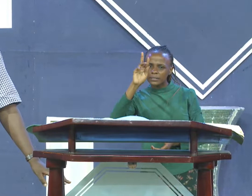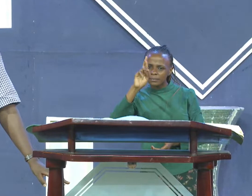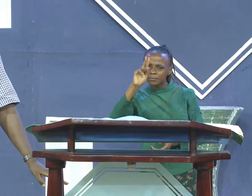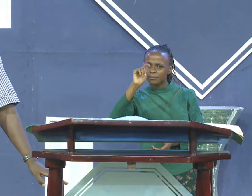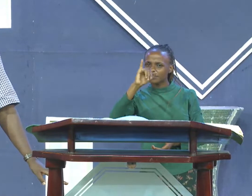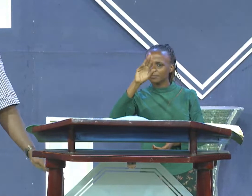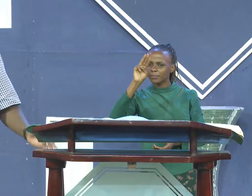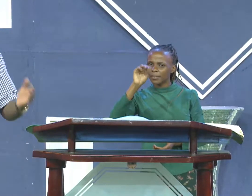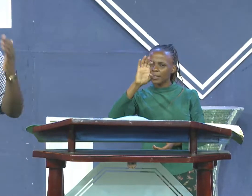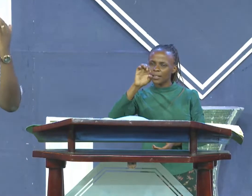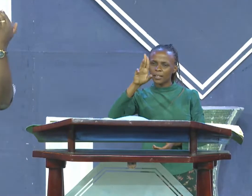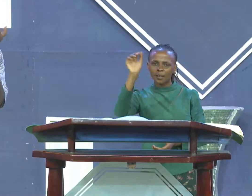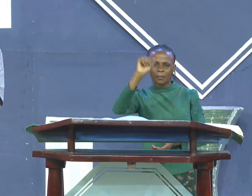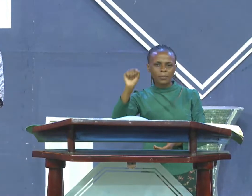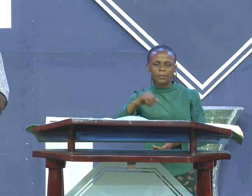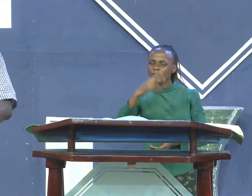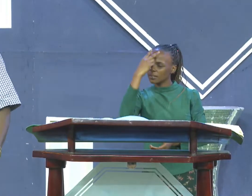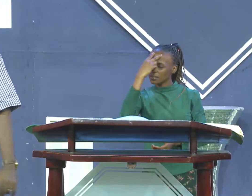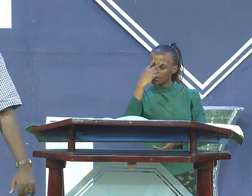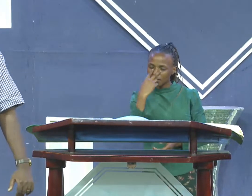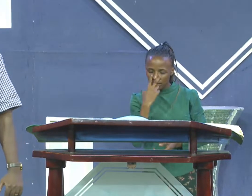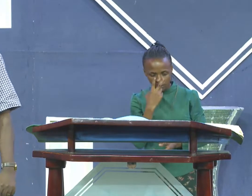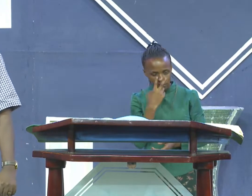Bartimaeus? His problem was physical